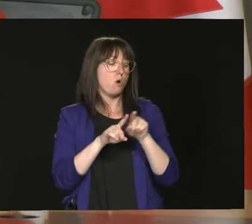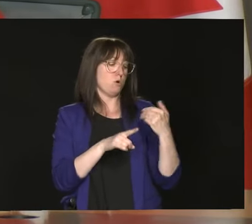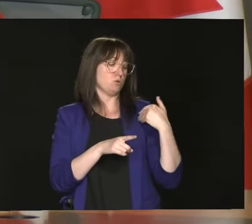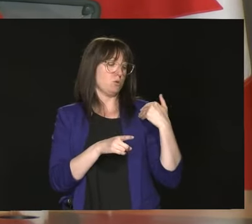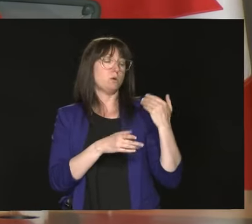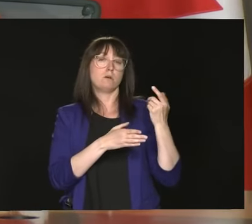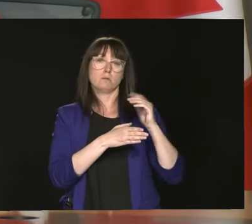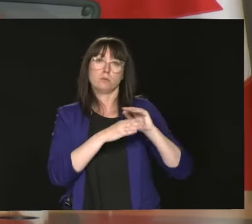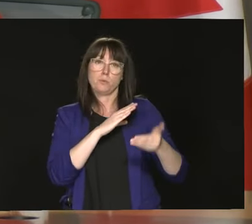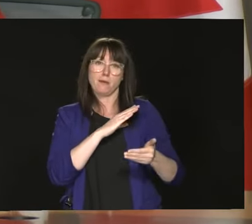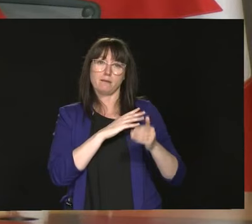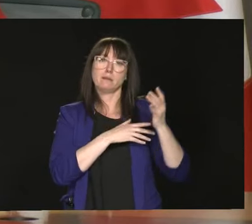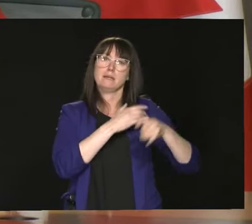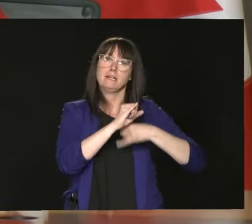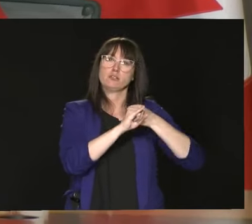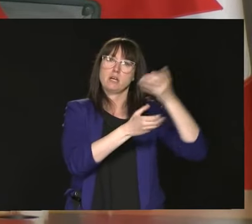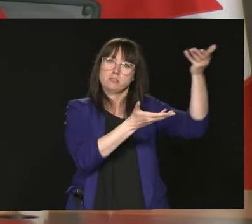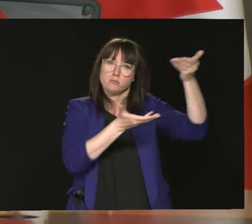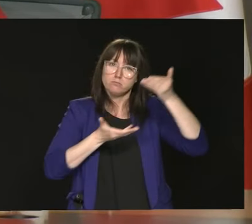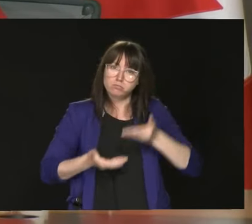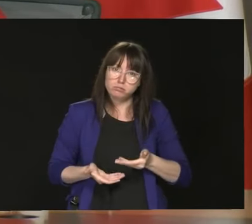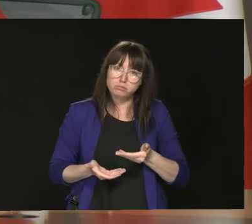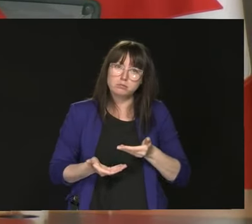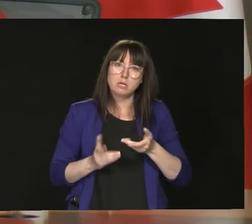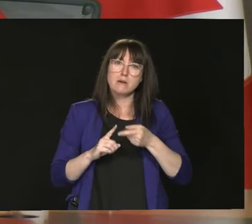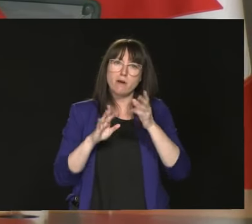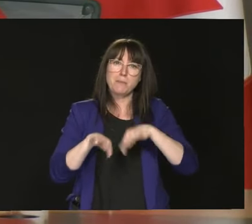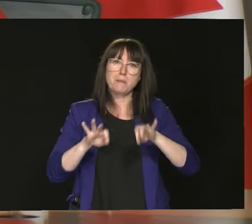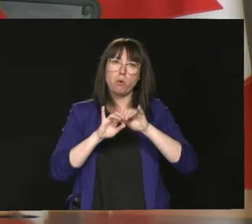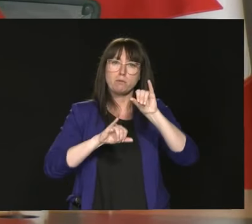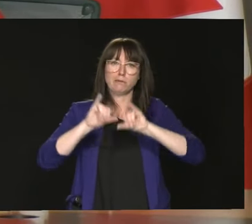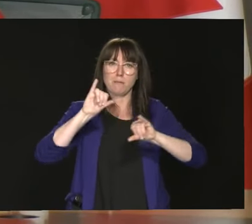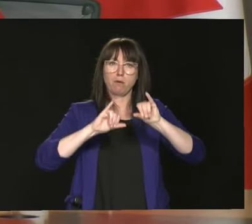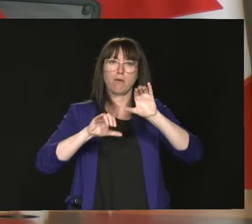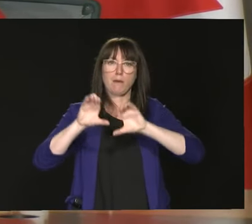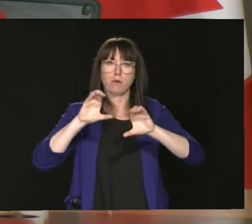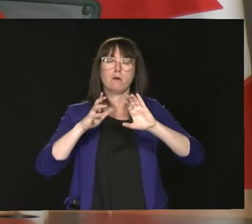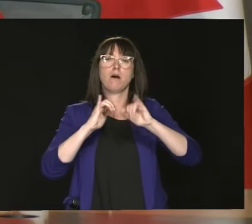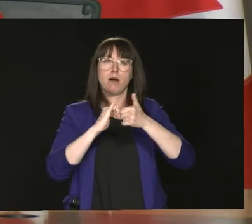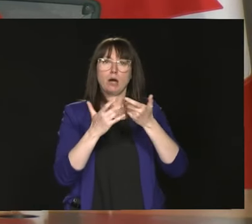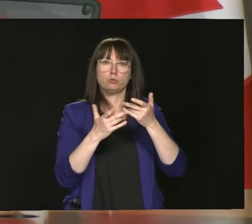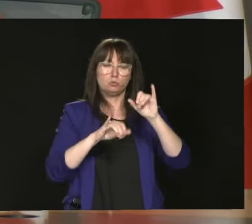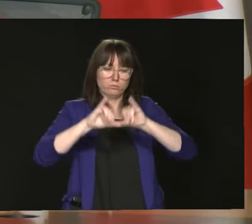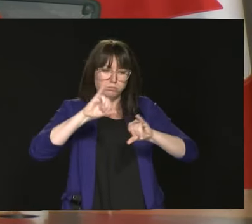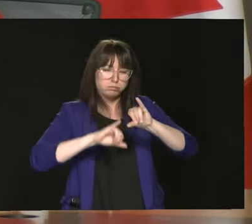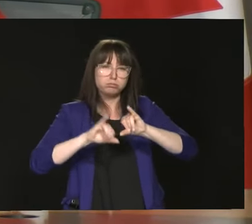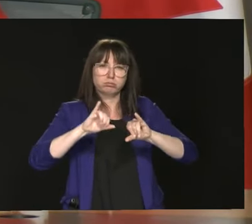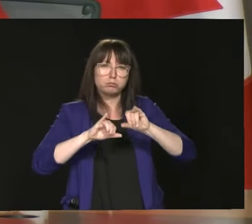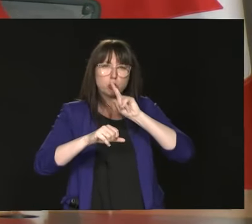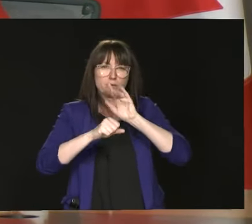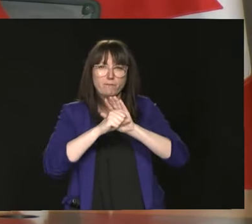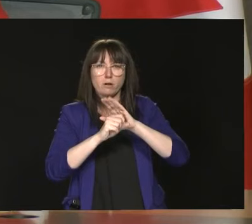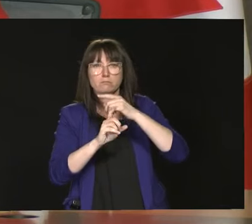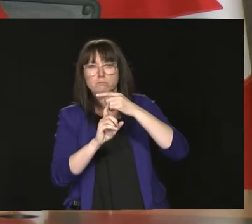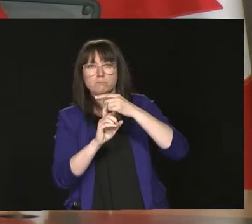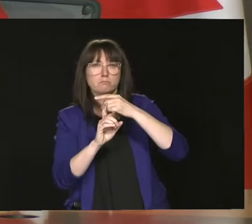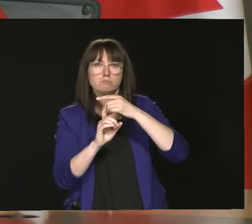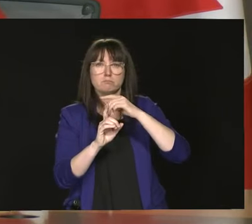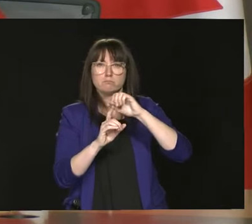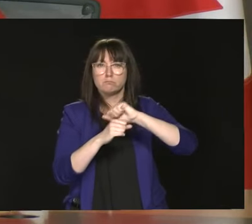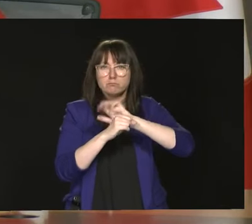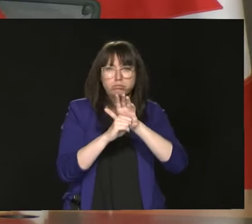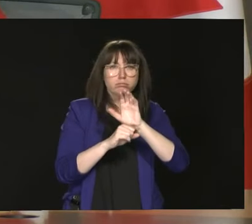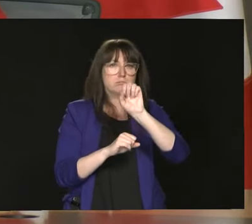of an important base chemical needed for producing reagent, as my colleague Minister Baines mentioned, at Lumen Ultra in